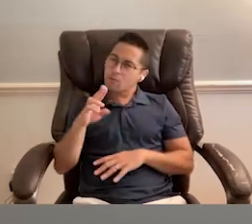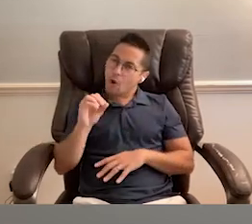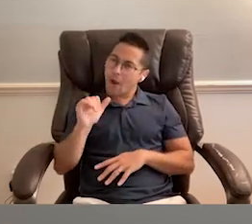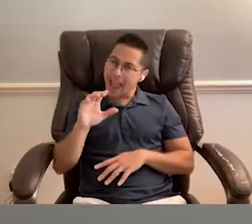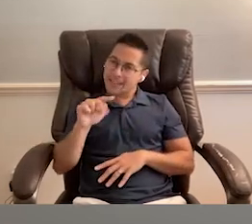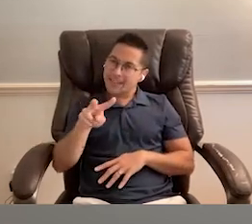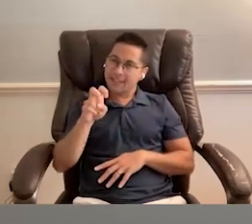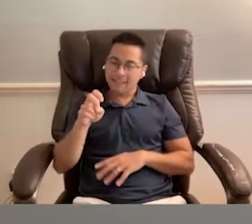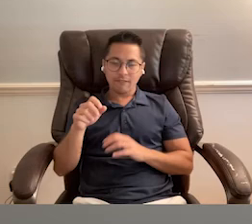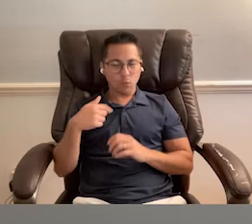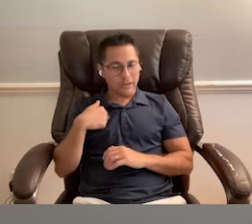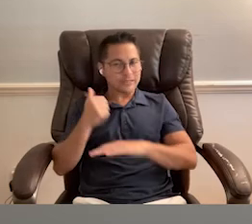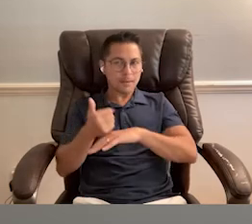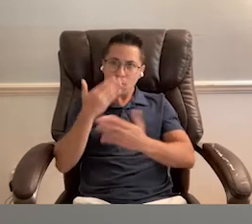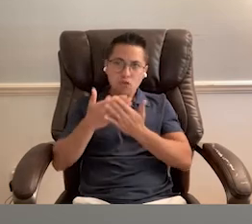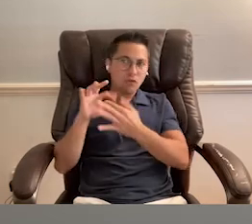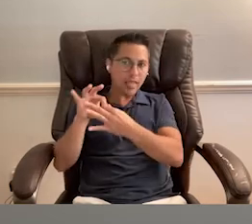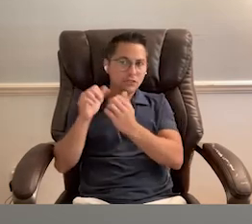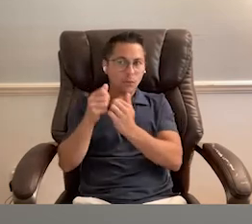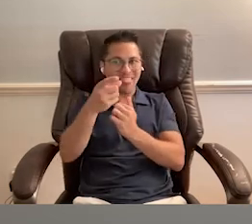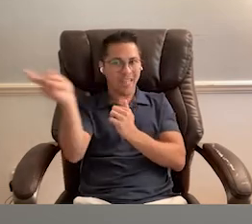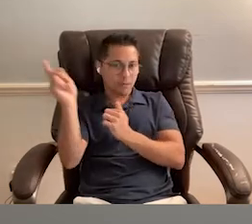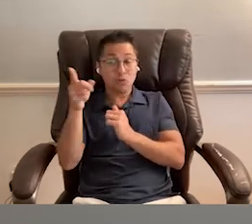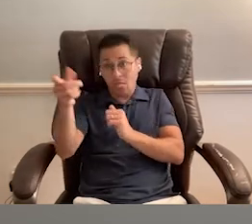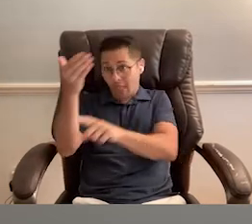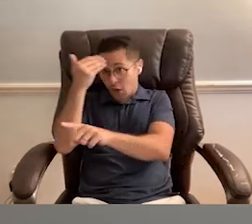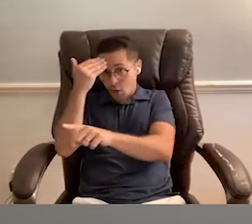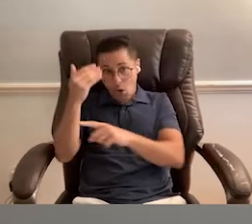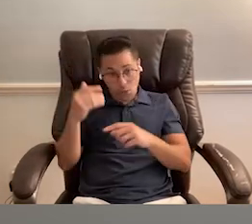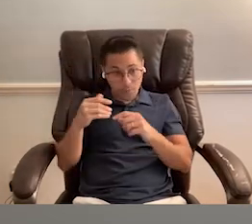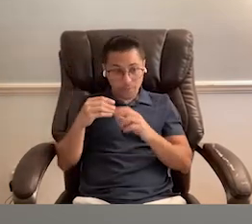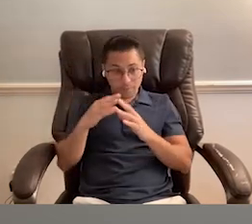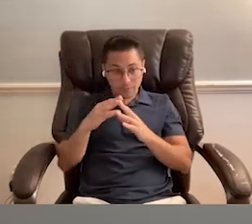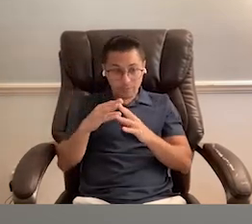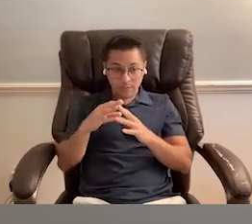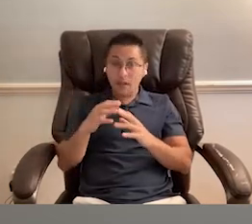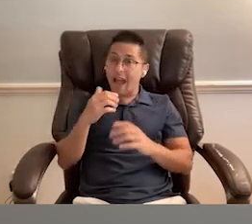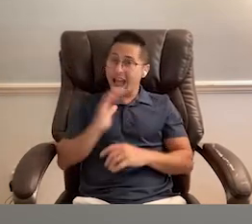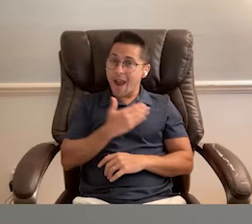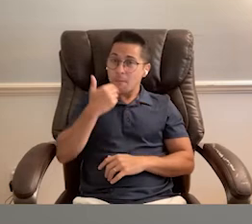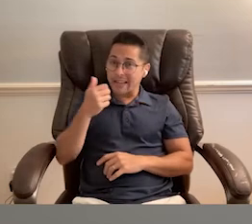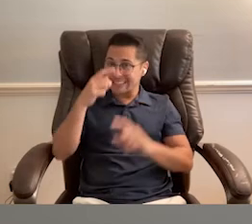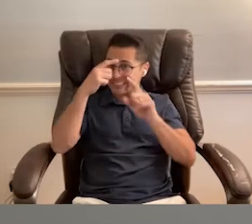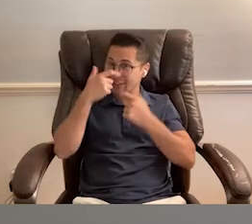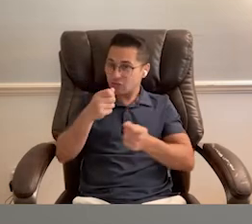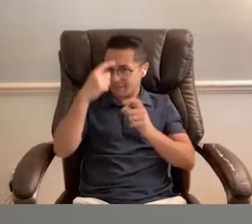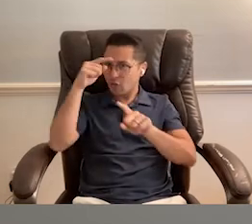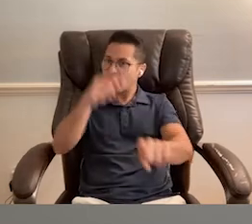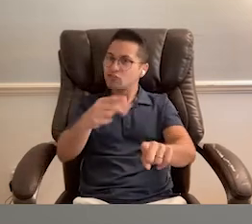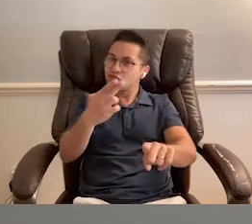parents, and we establish very good relationships with them to the point that they know that our best interest is for that child's